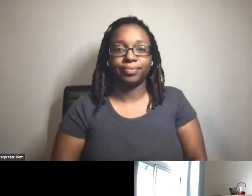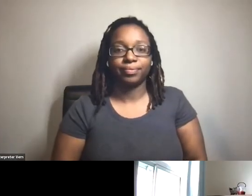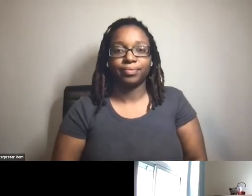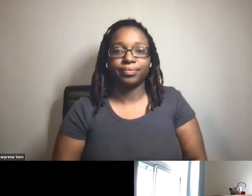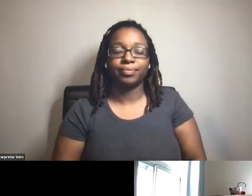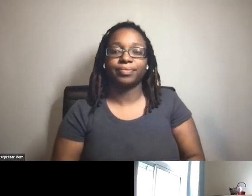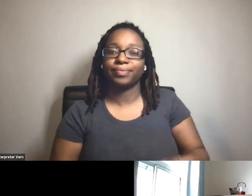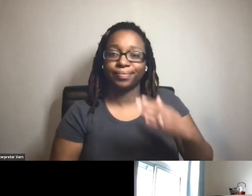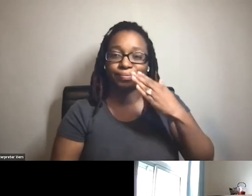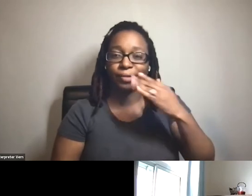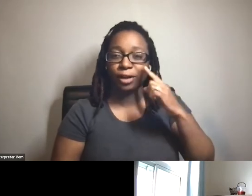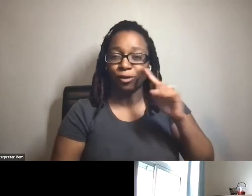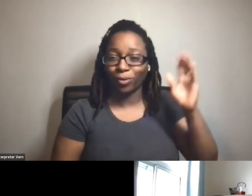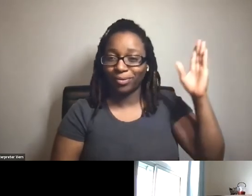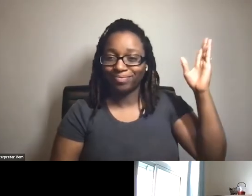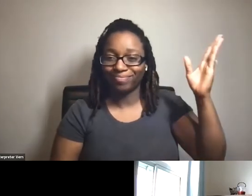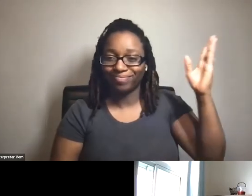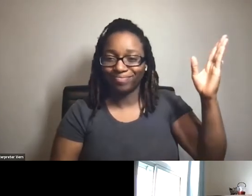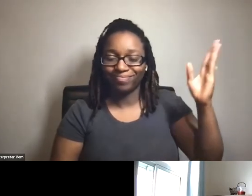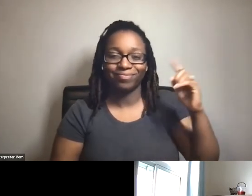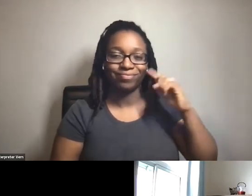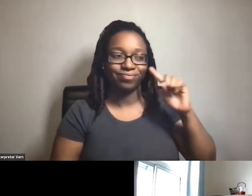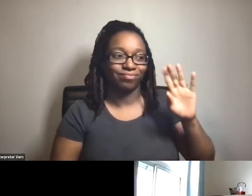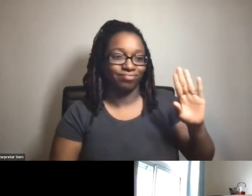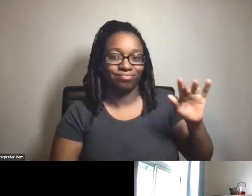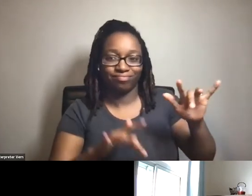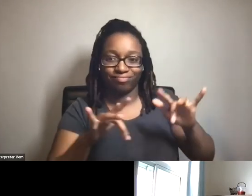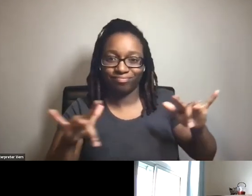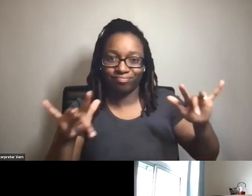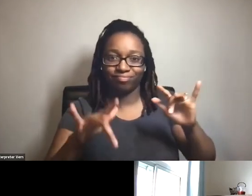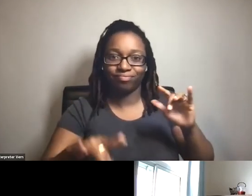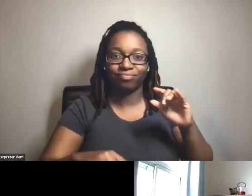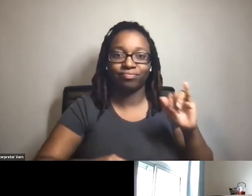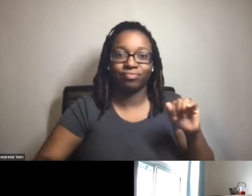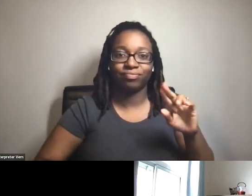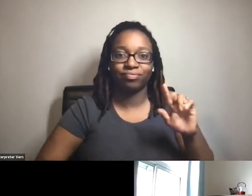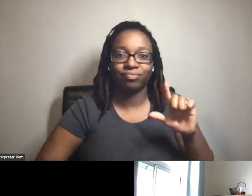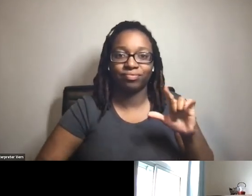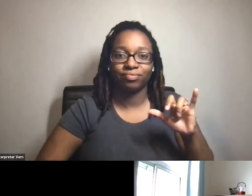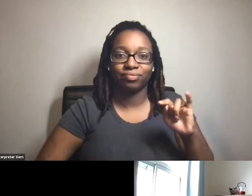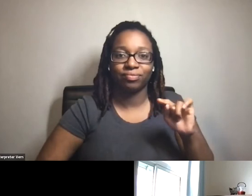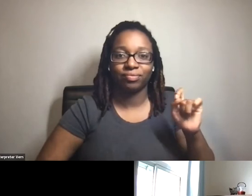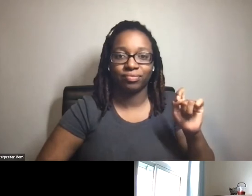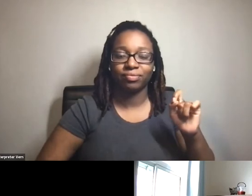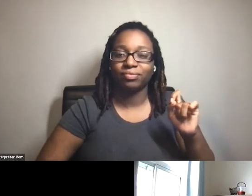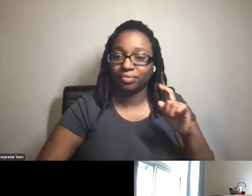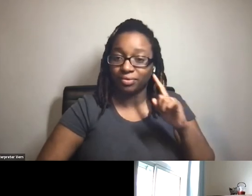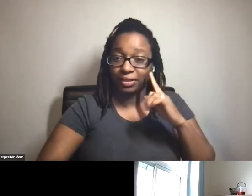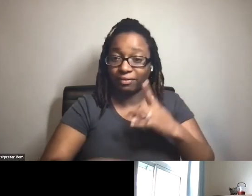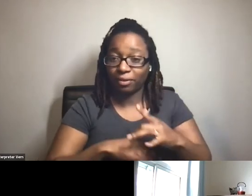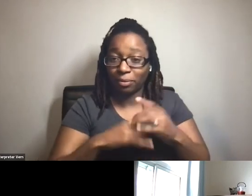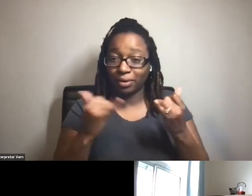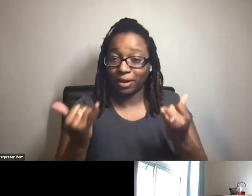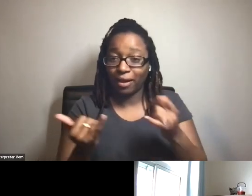Thanks for the presentation, for this recorded presentation. Juliette, I guess, available here for the